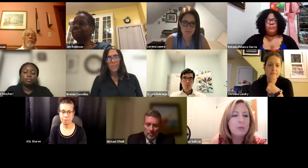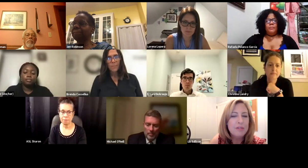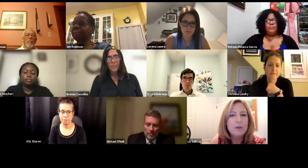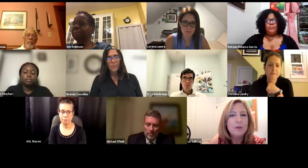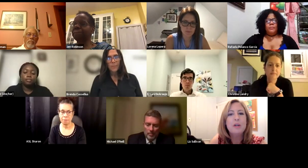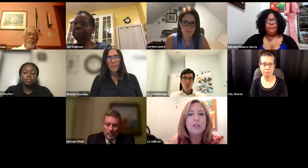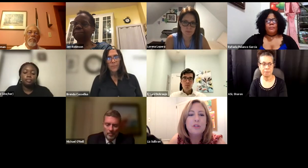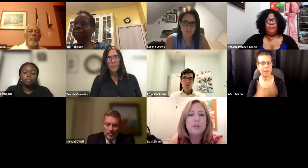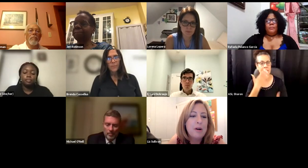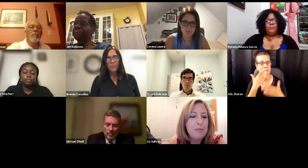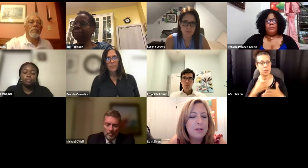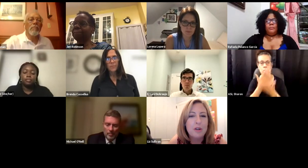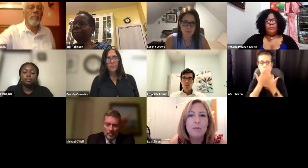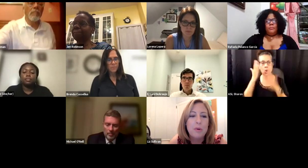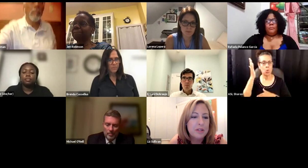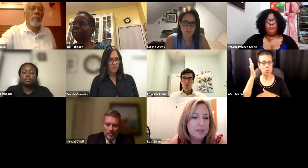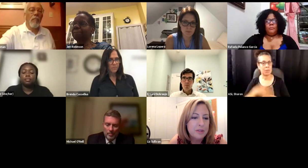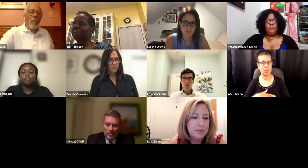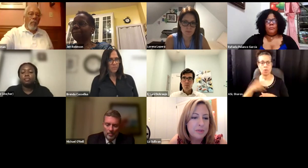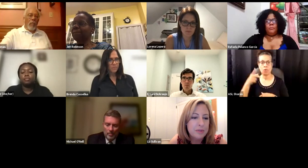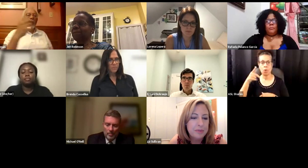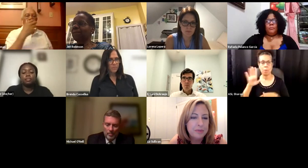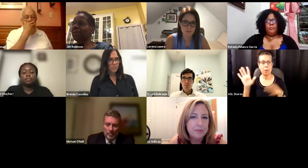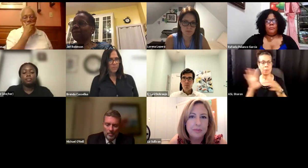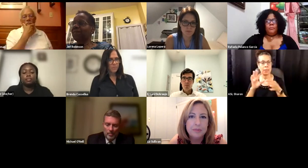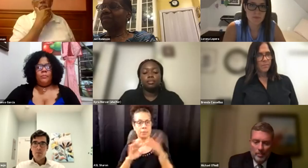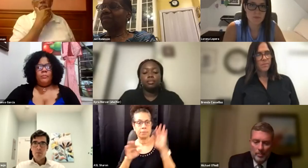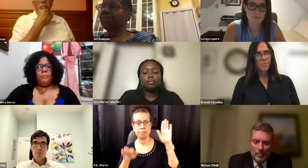thank you chair we have no speakers for public comment on reports